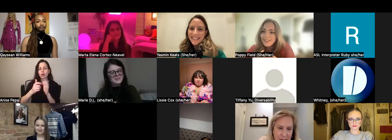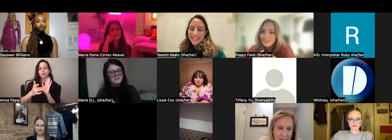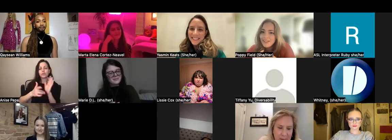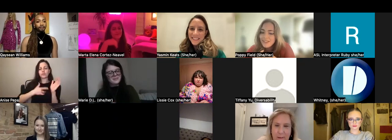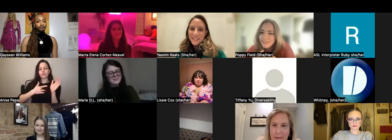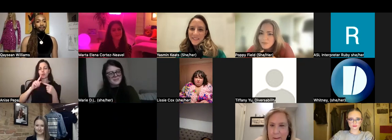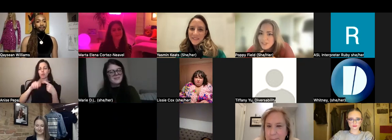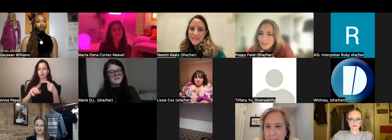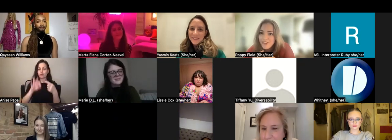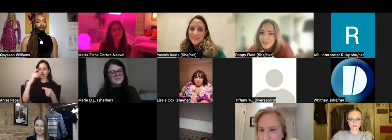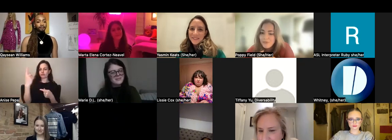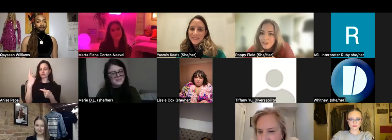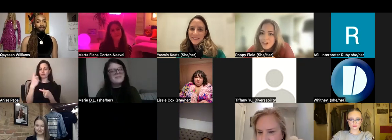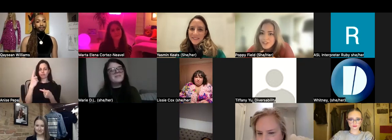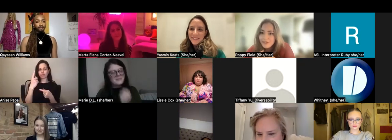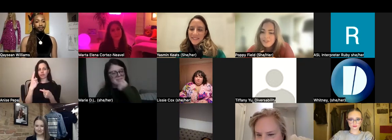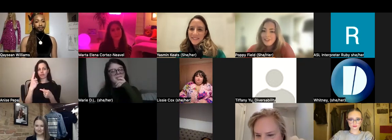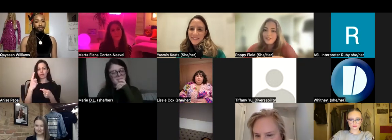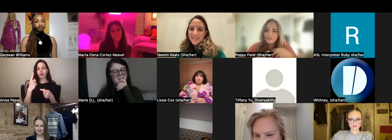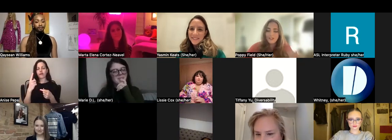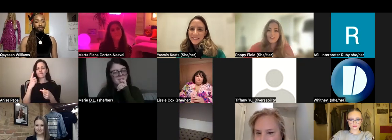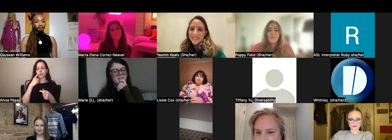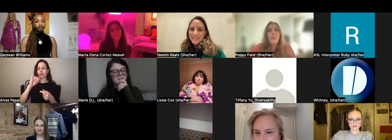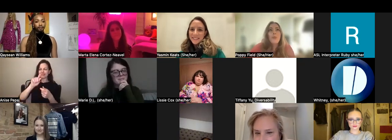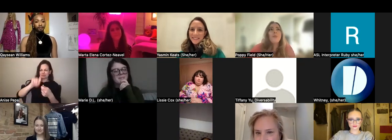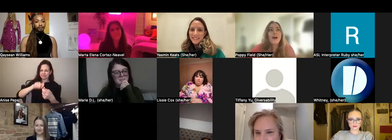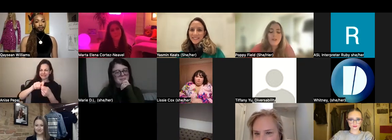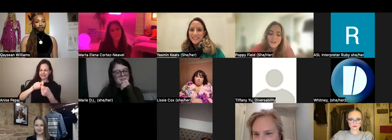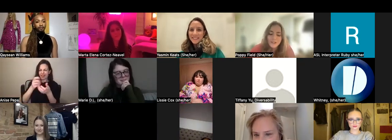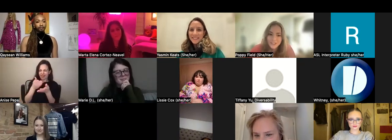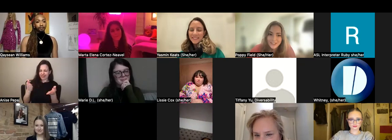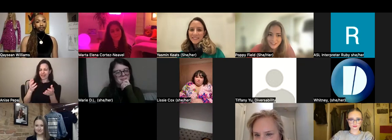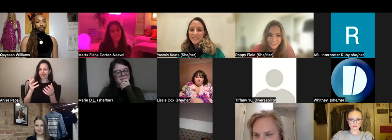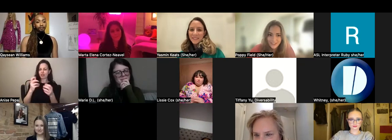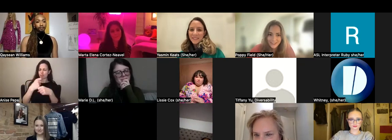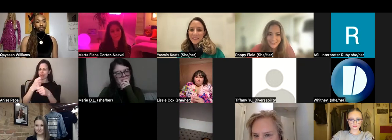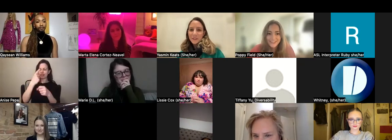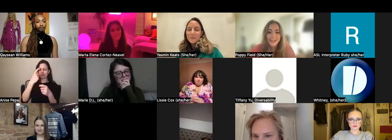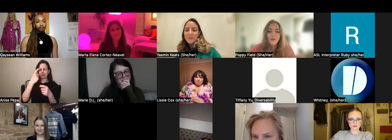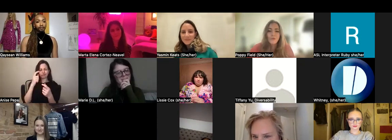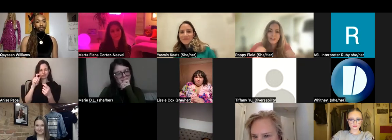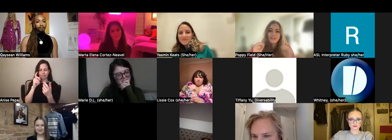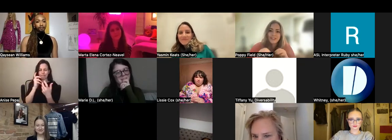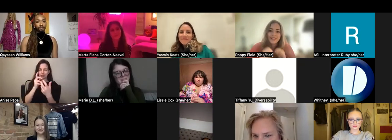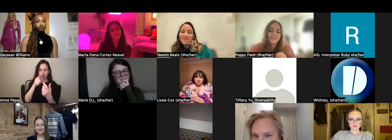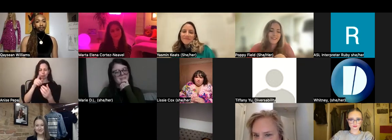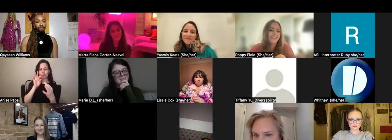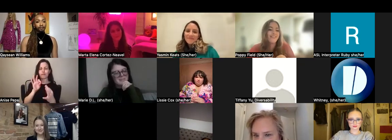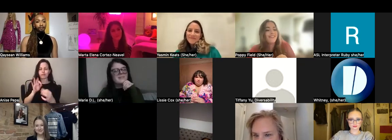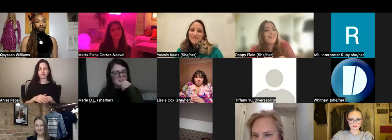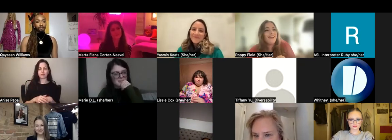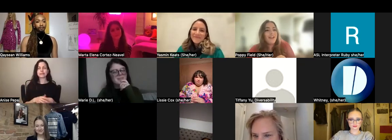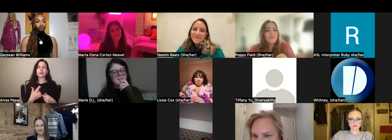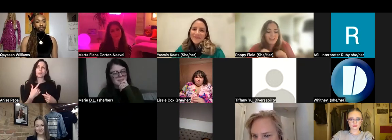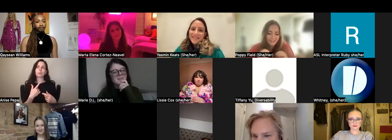like the particular fashion was created inclusively just for you? And we couldn't really think of anything, like one particular